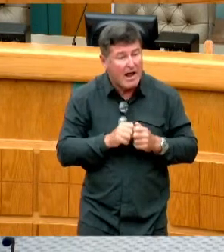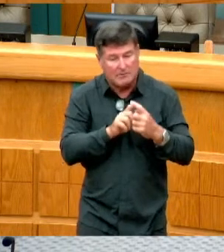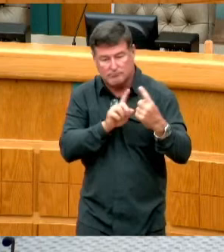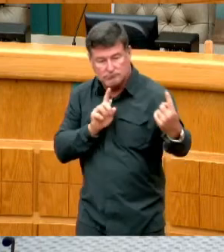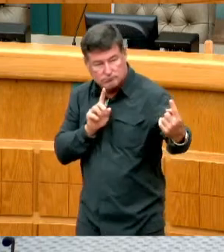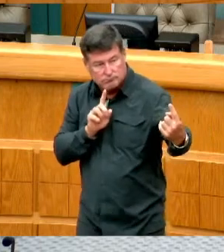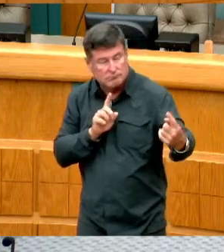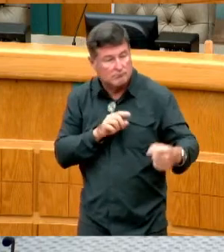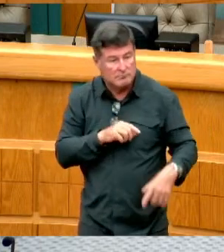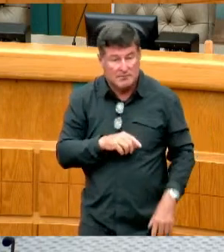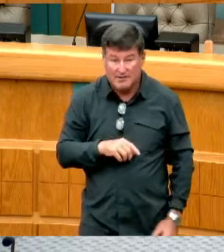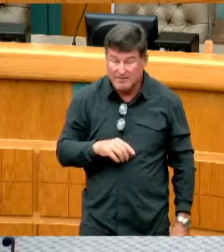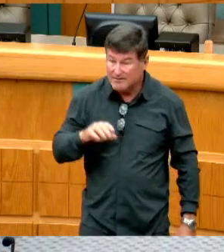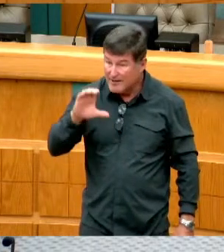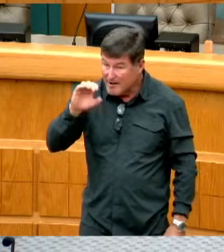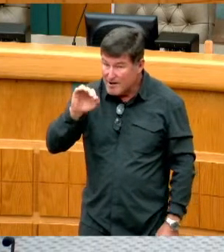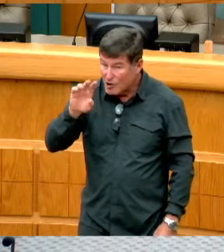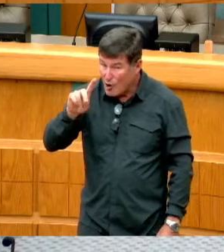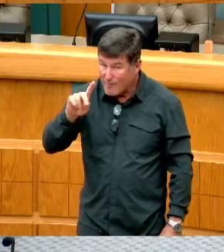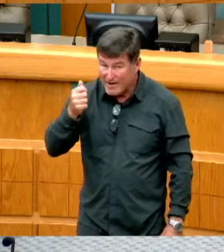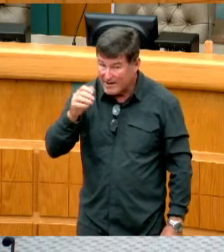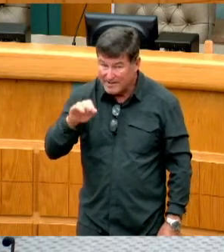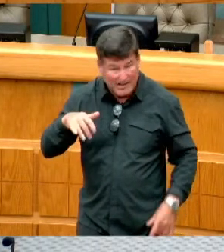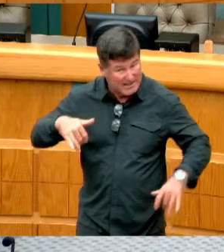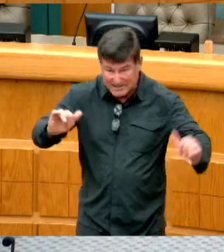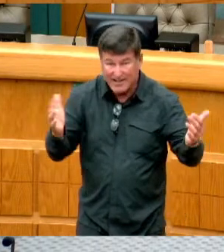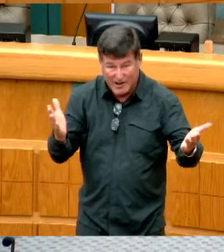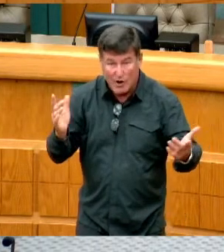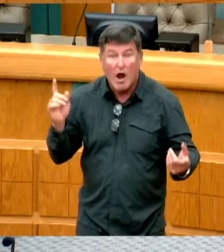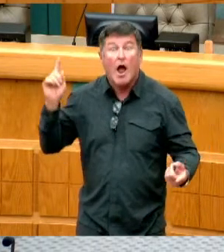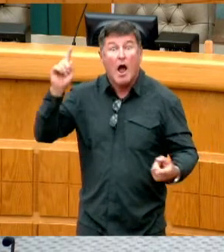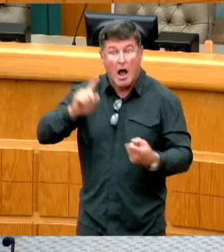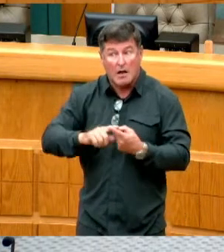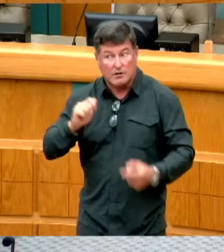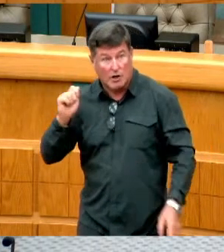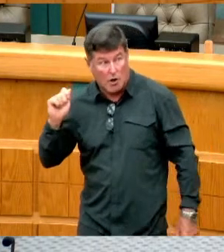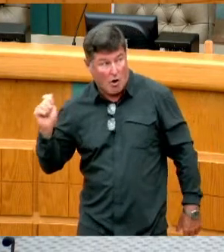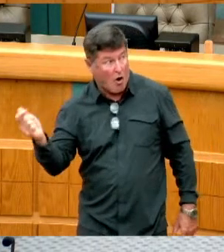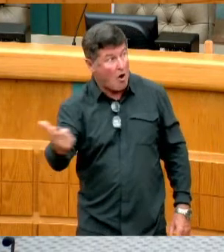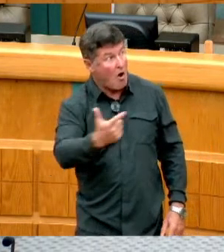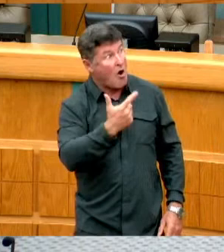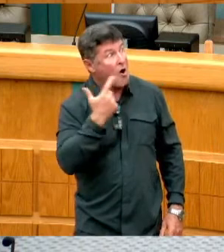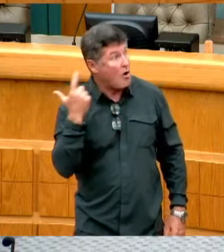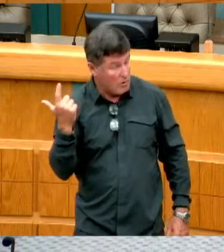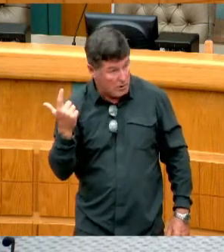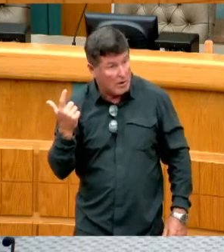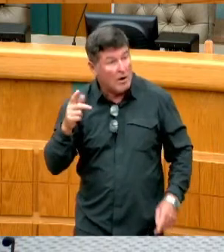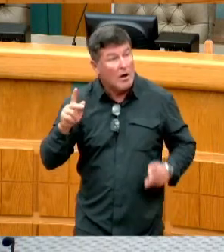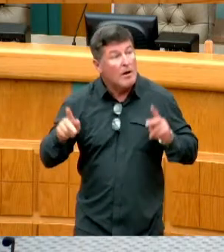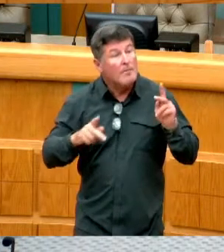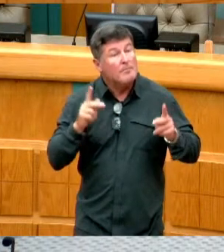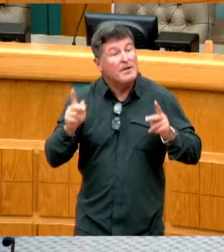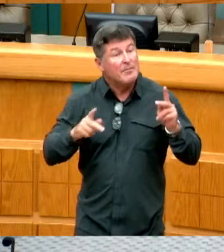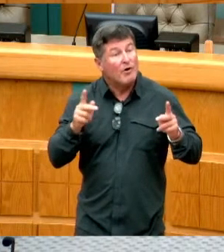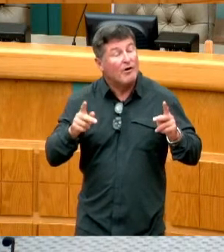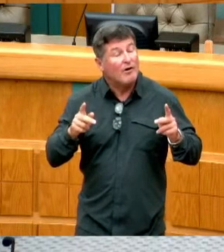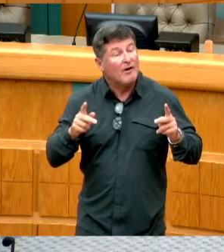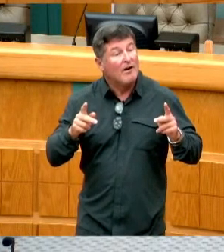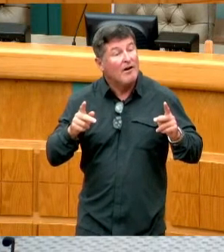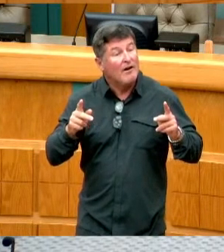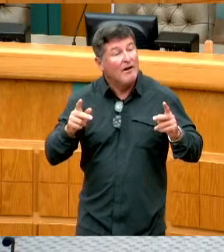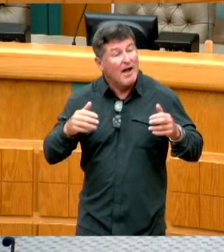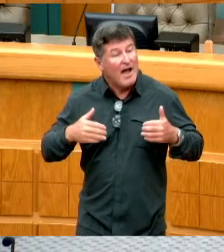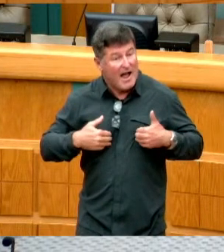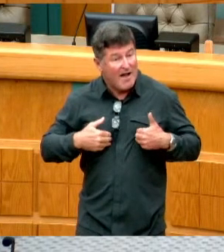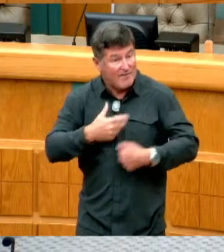still amongst us and will be until everybody is vaccinated or has built up immunity, natural immunity, by getting the